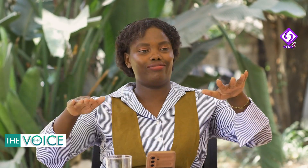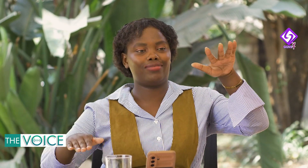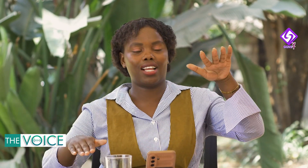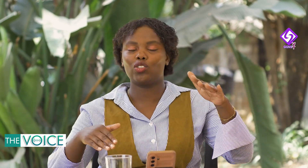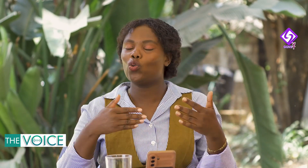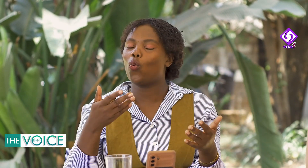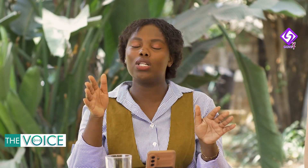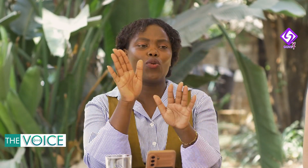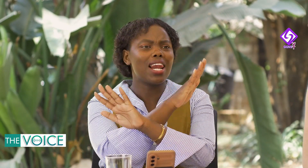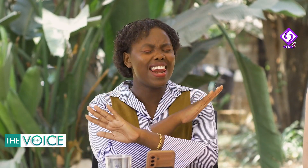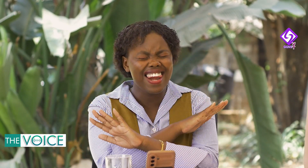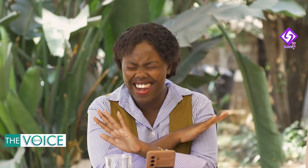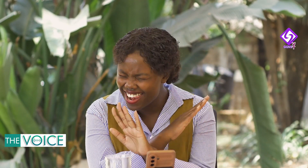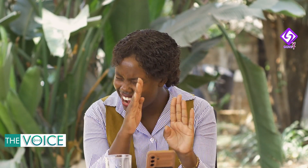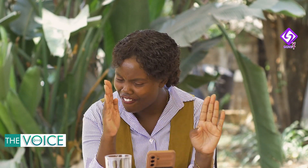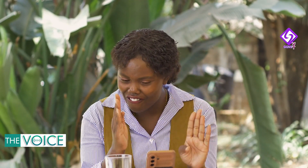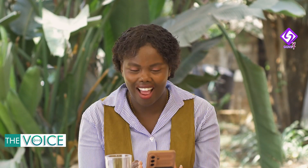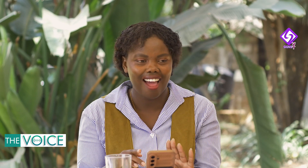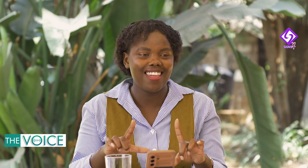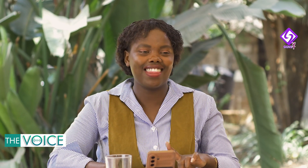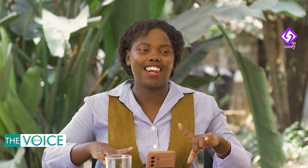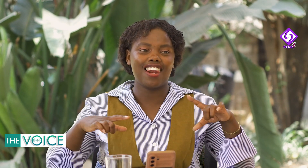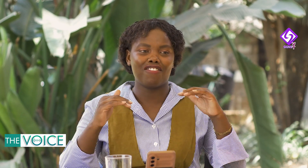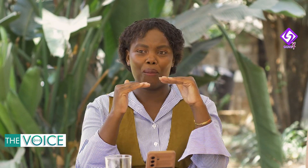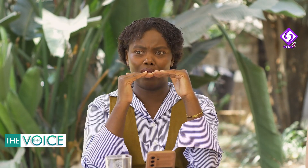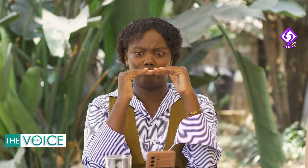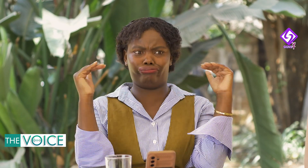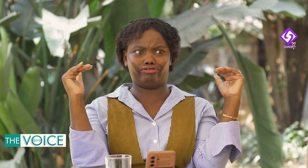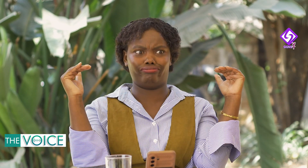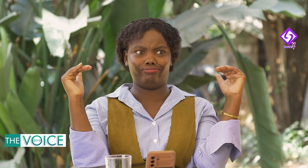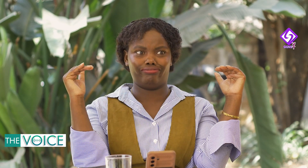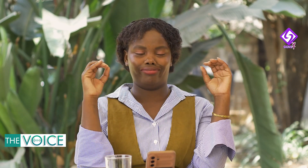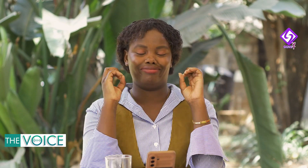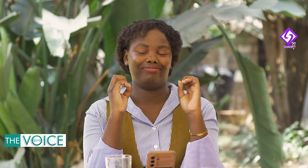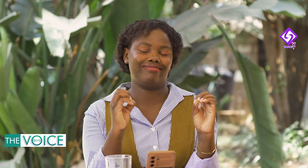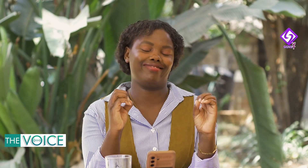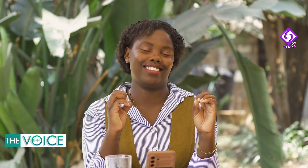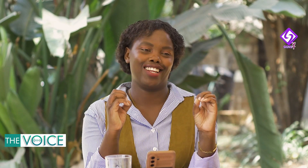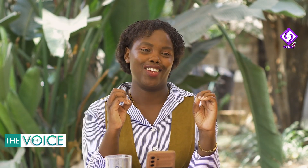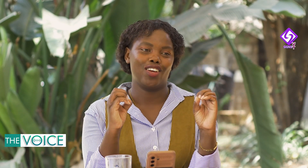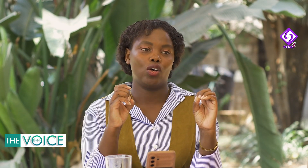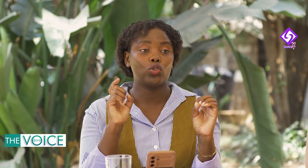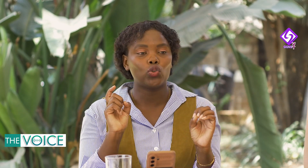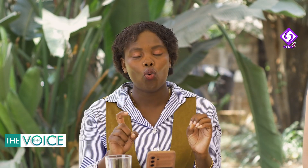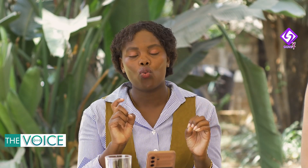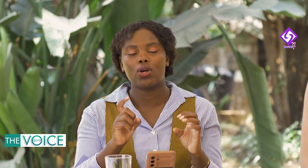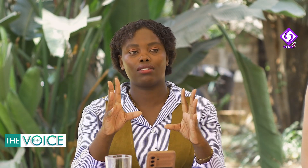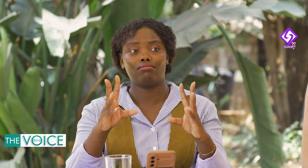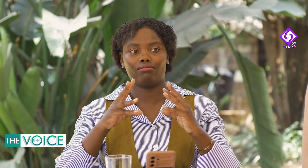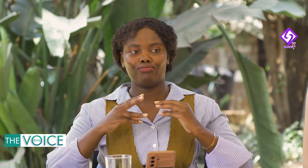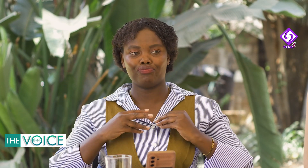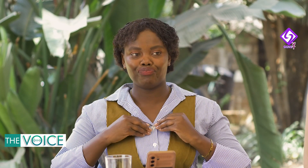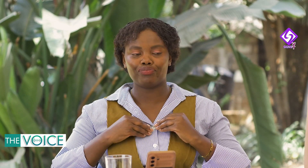And also your sentiment, Kat, about finding the equilibrium. Because in life, you'll never find a place